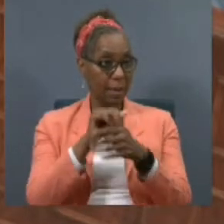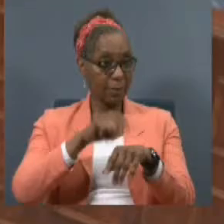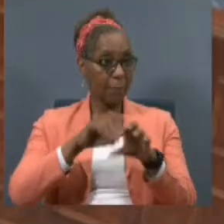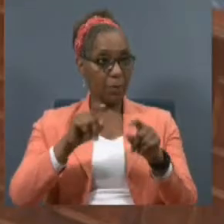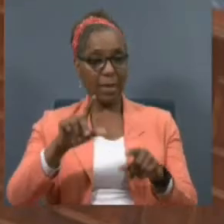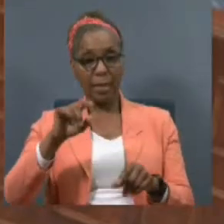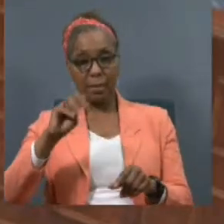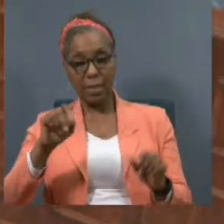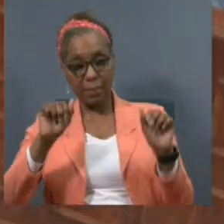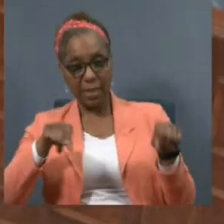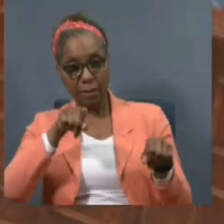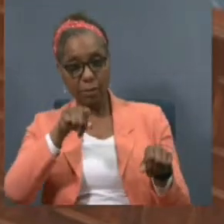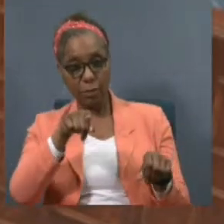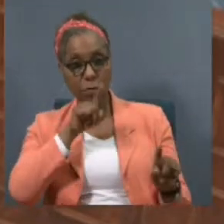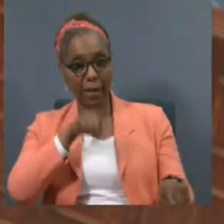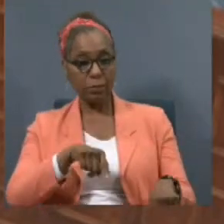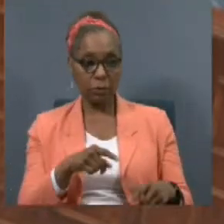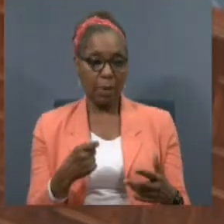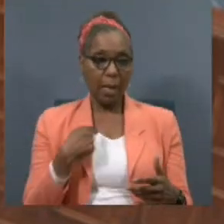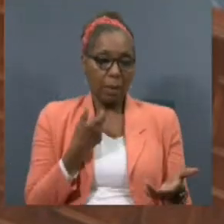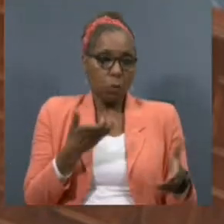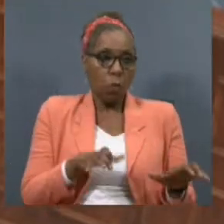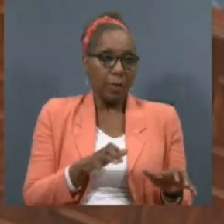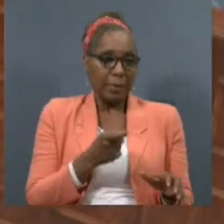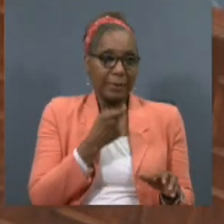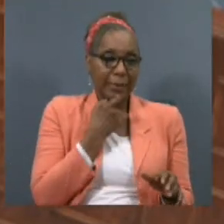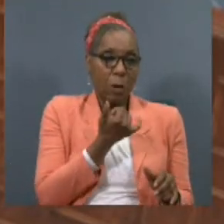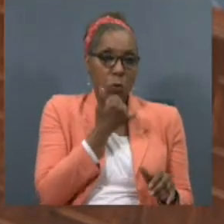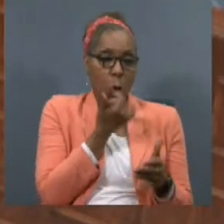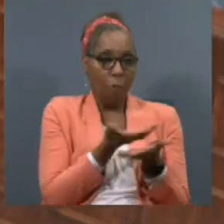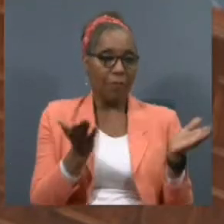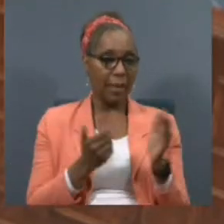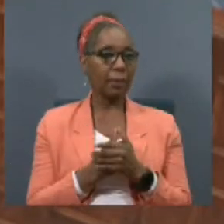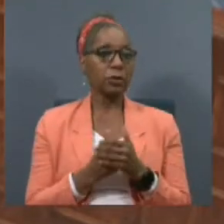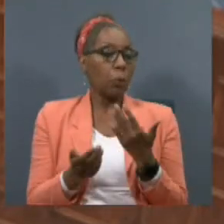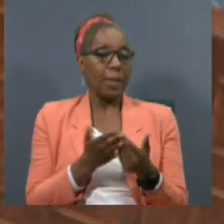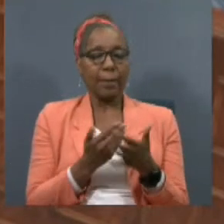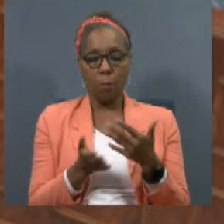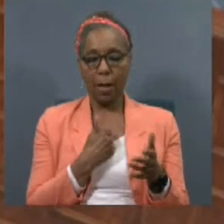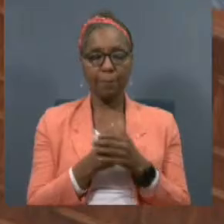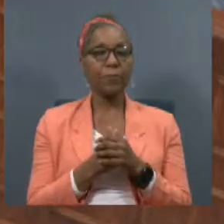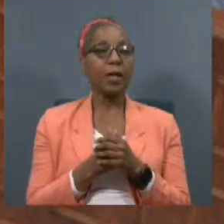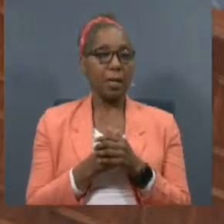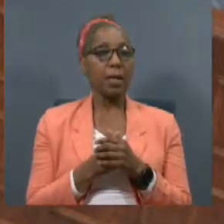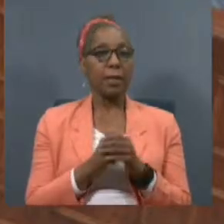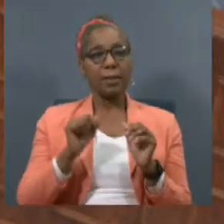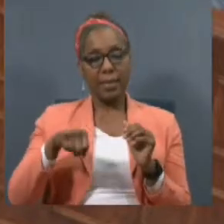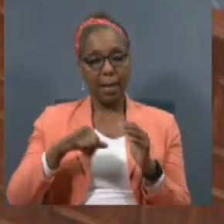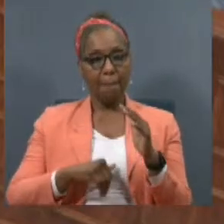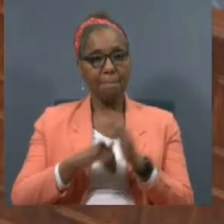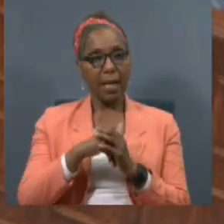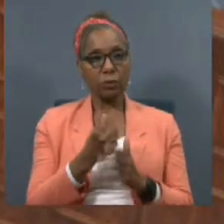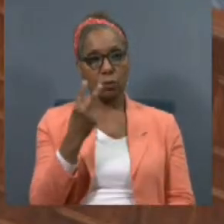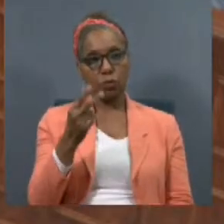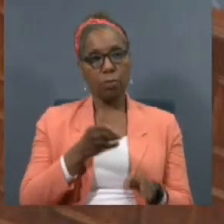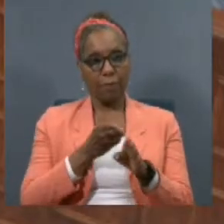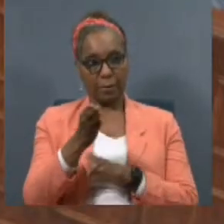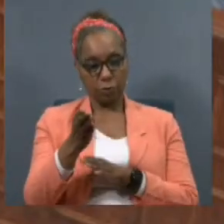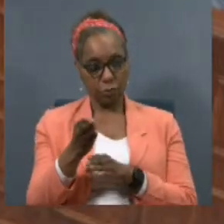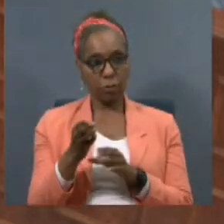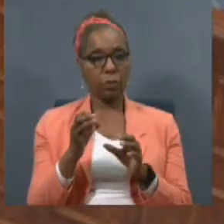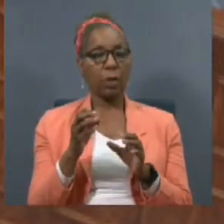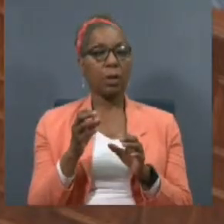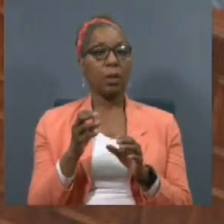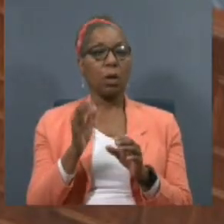answer this so that I don't misspeak? So, there will be a maximum of 2 professionals that